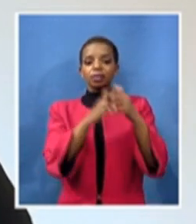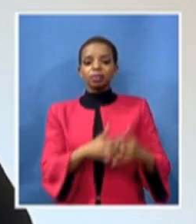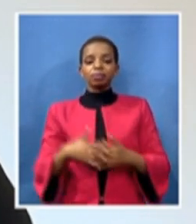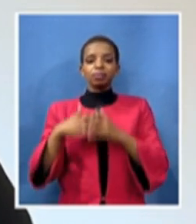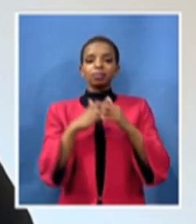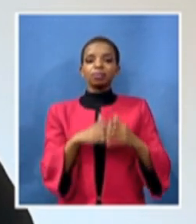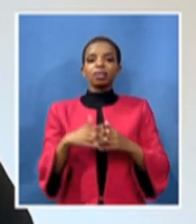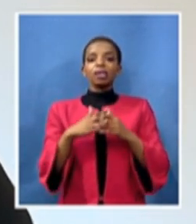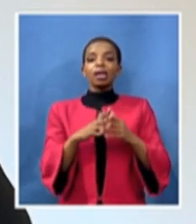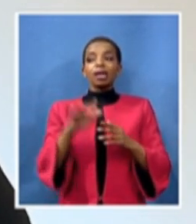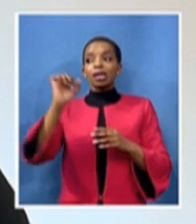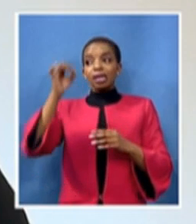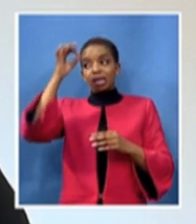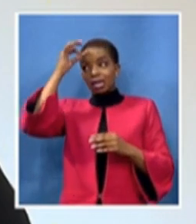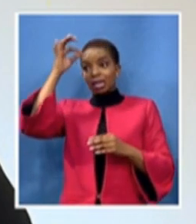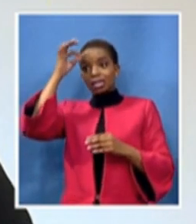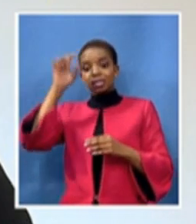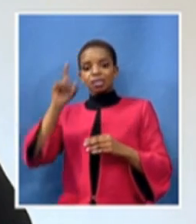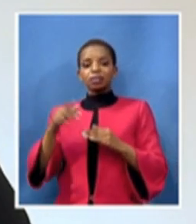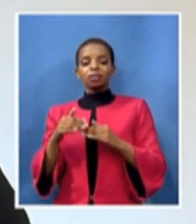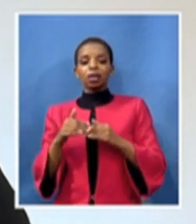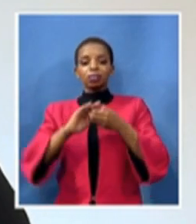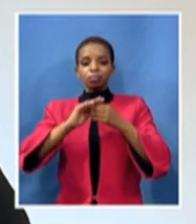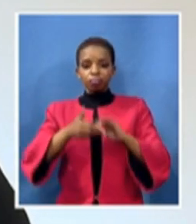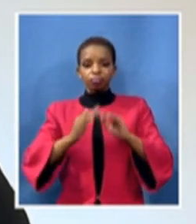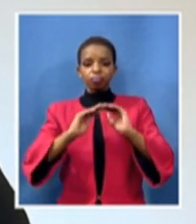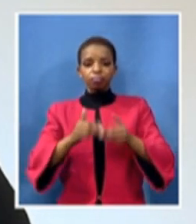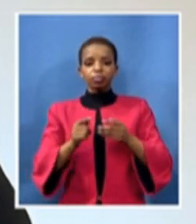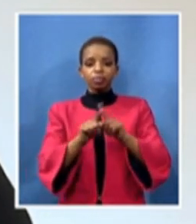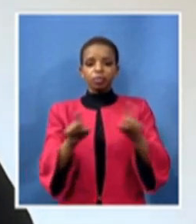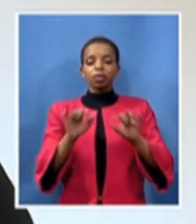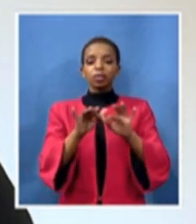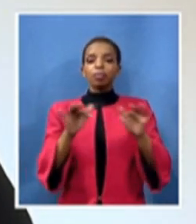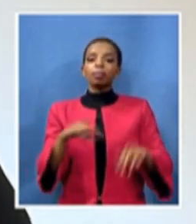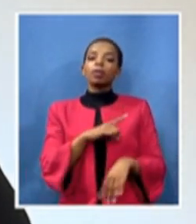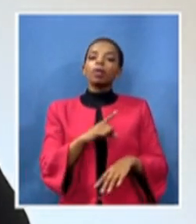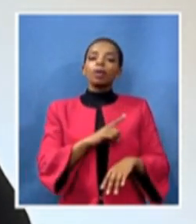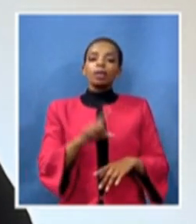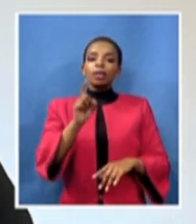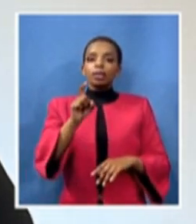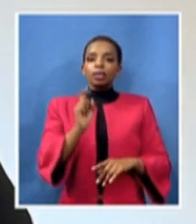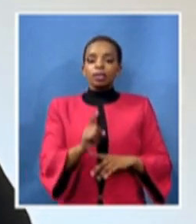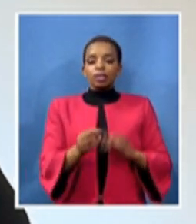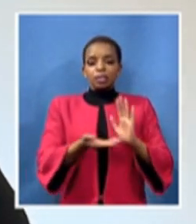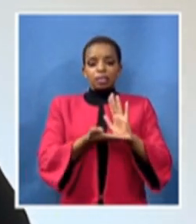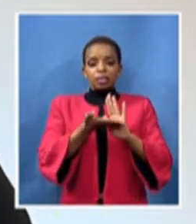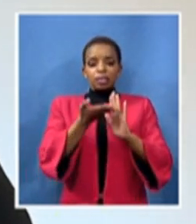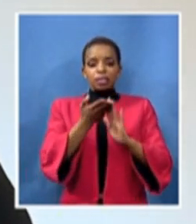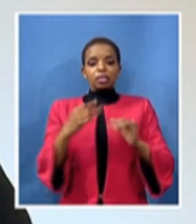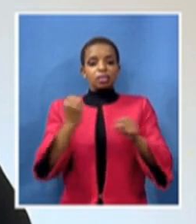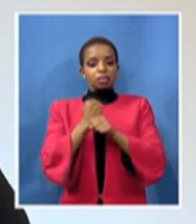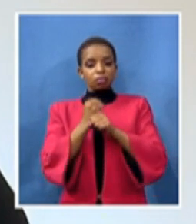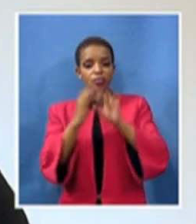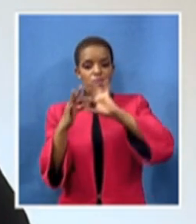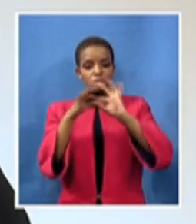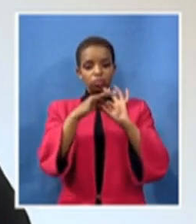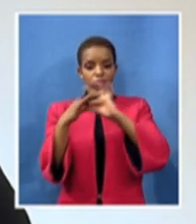particular significance is the increased cooperation between the South African Police Service and the Department of